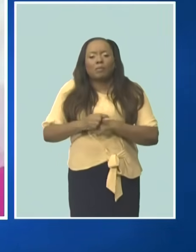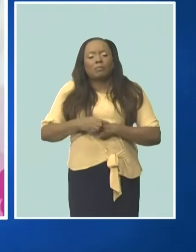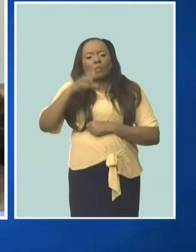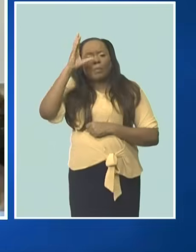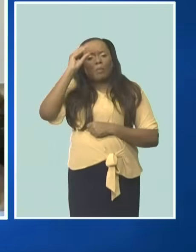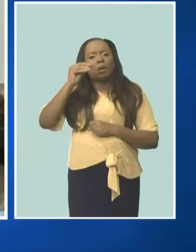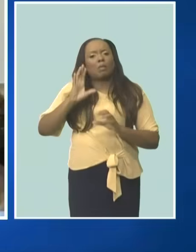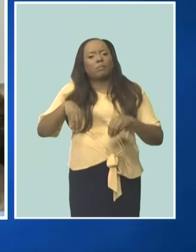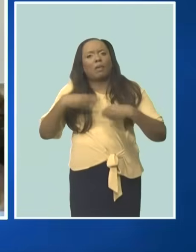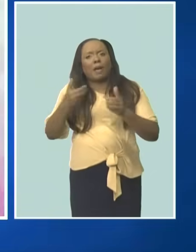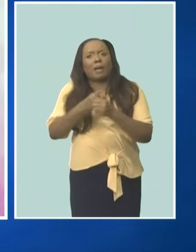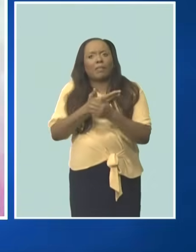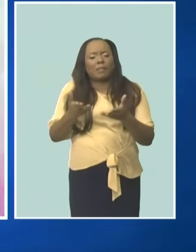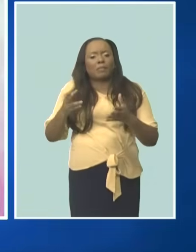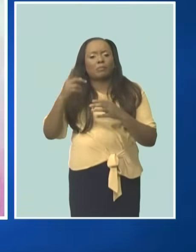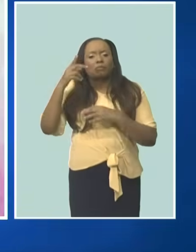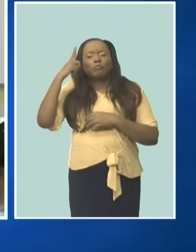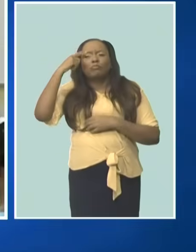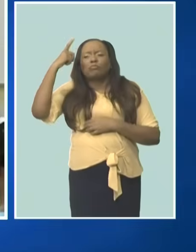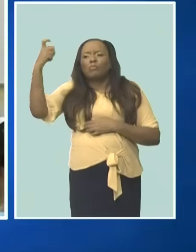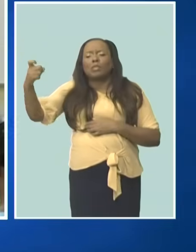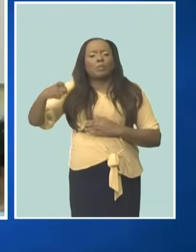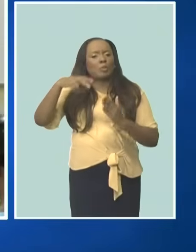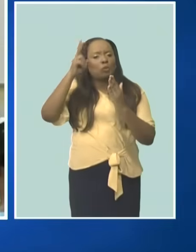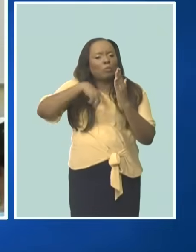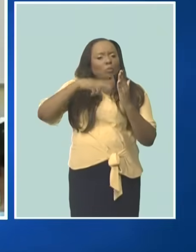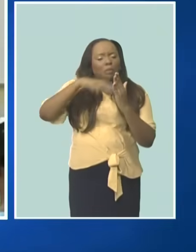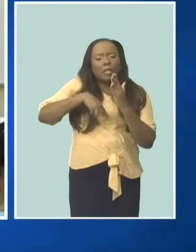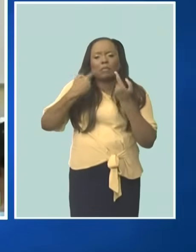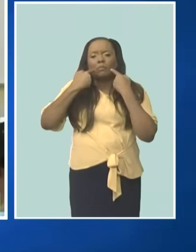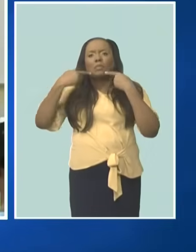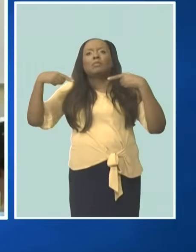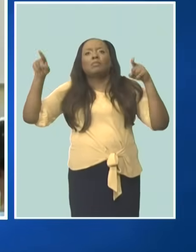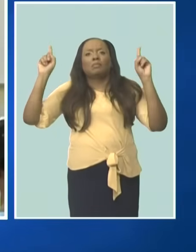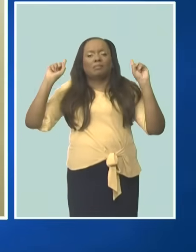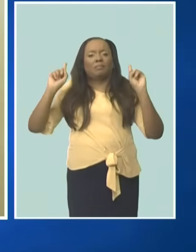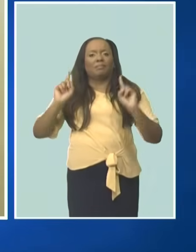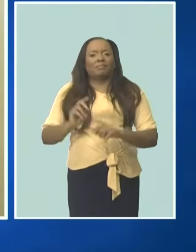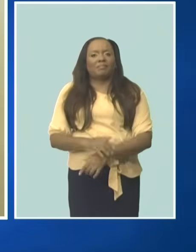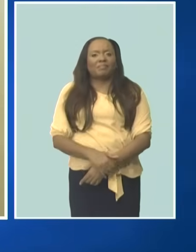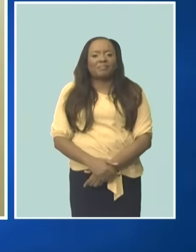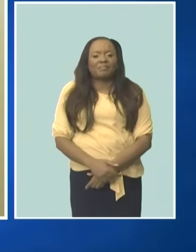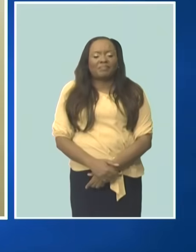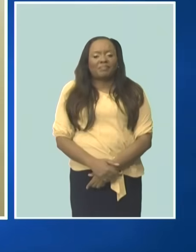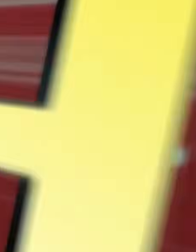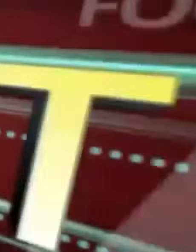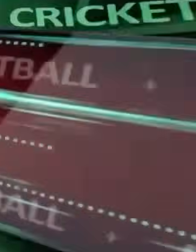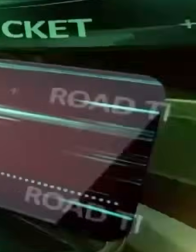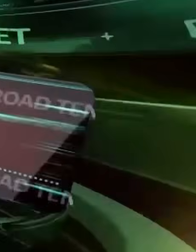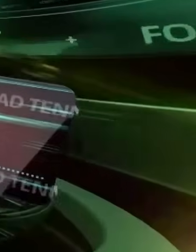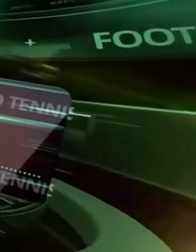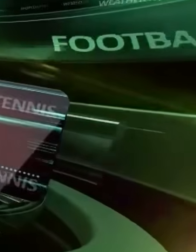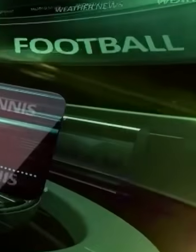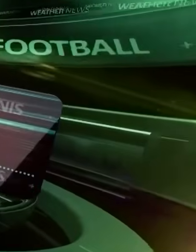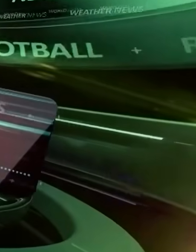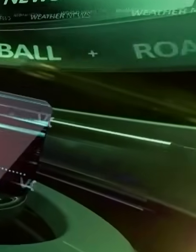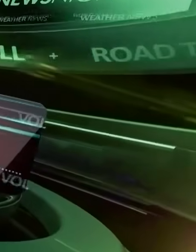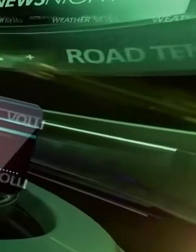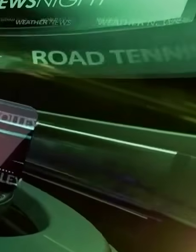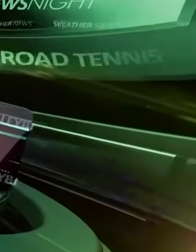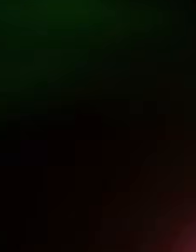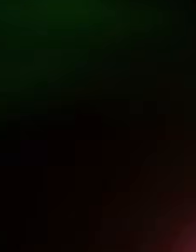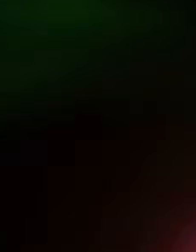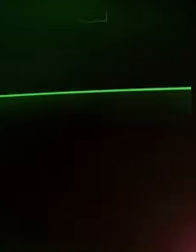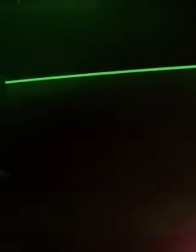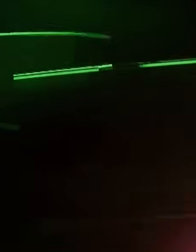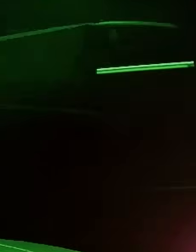to read, to dream, and to achieve. Deanza Roberts, CBC News. Sports Night,